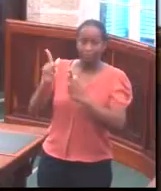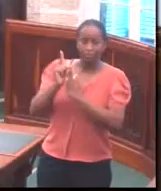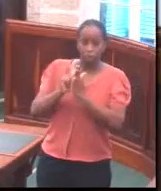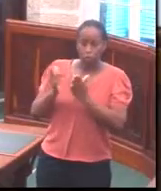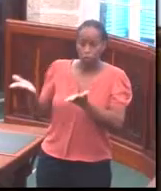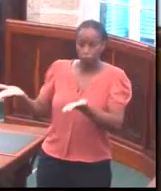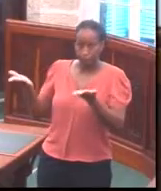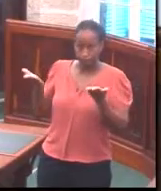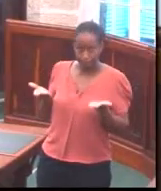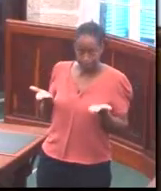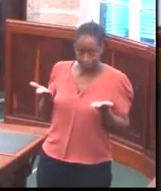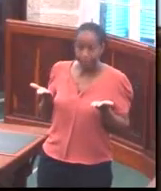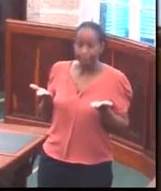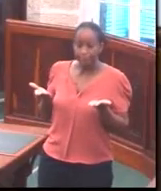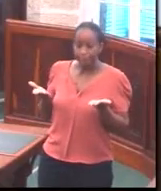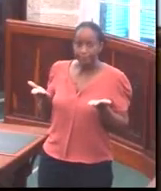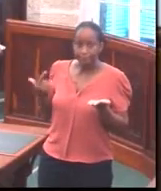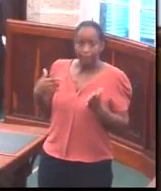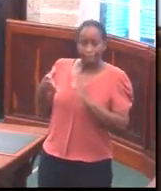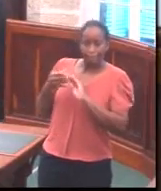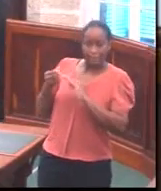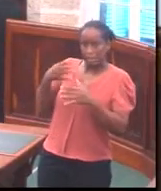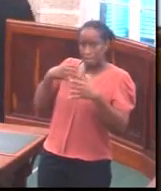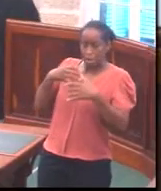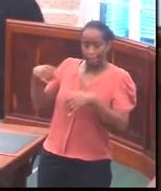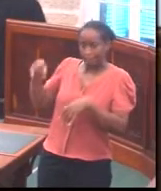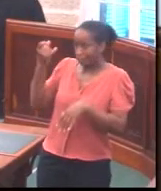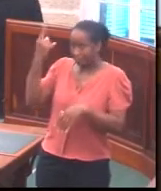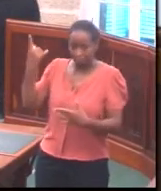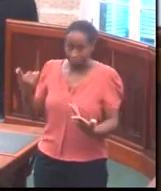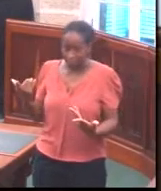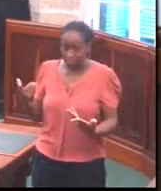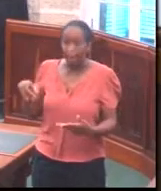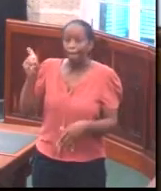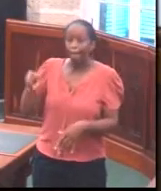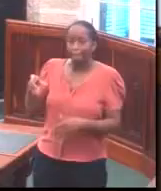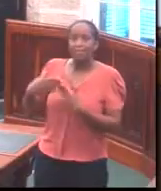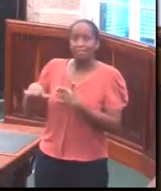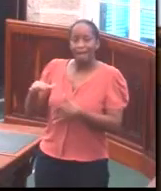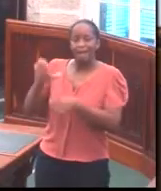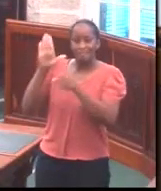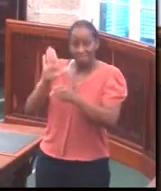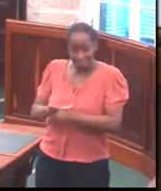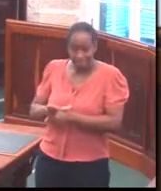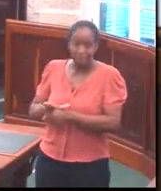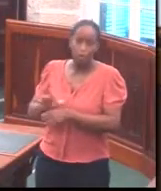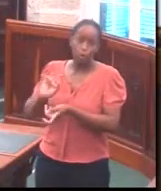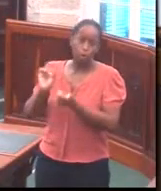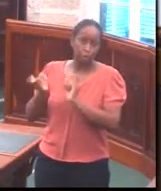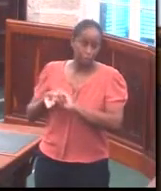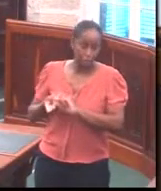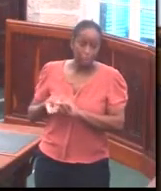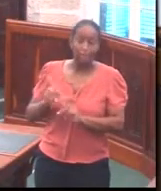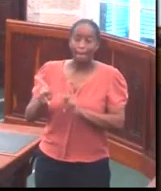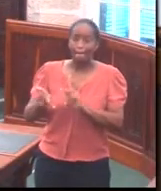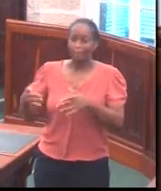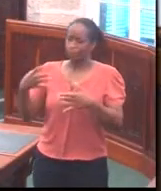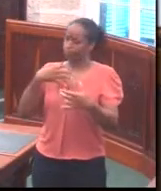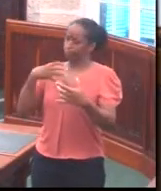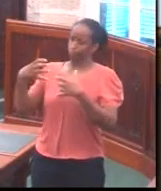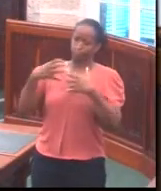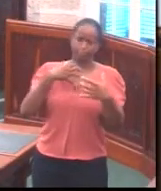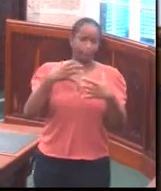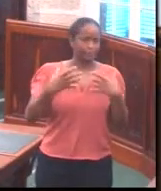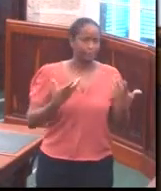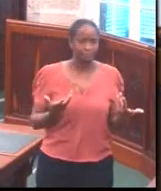and were forced to change it further to our protests in the public domain and in here. They did not understand.